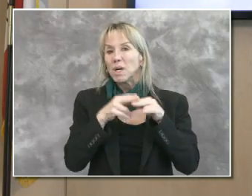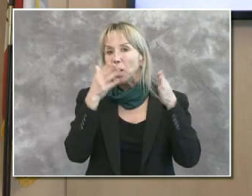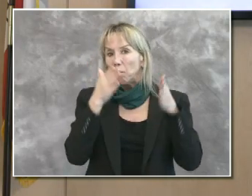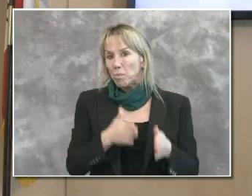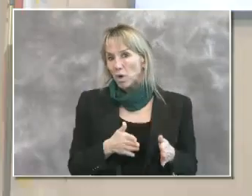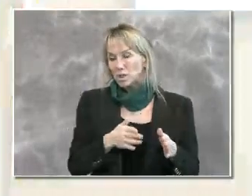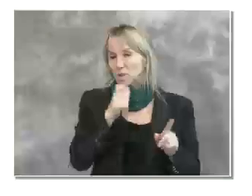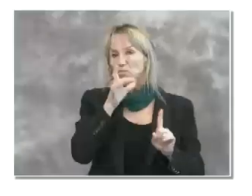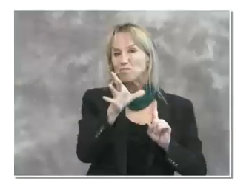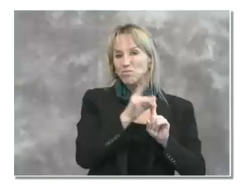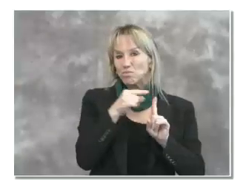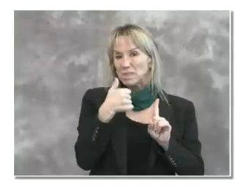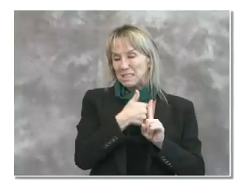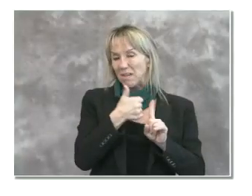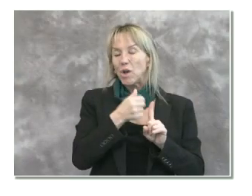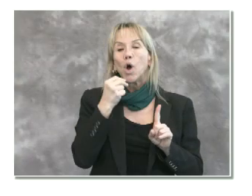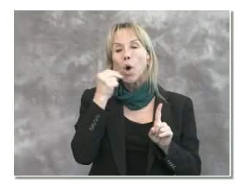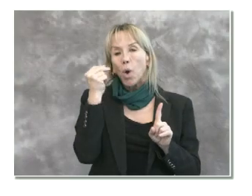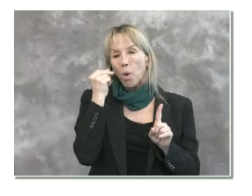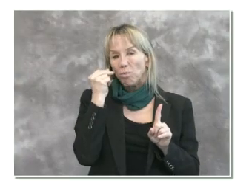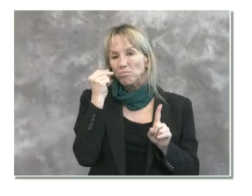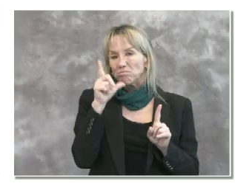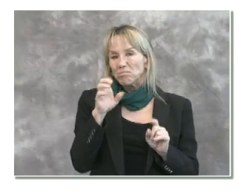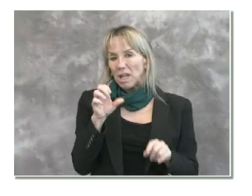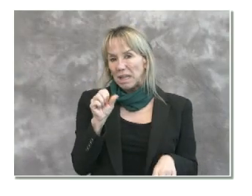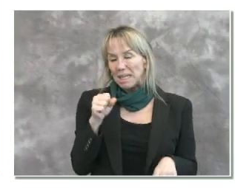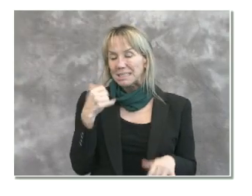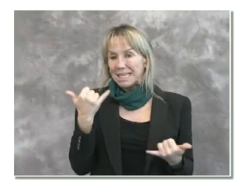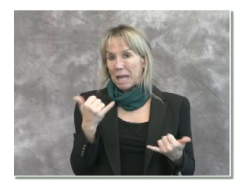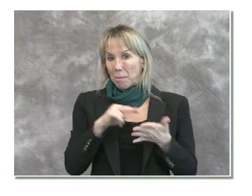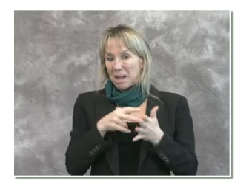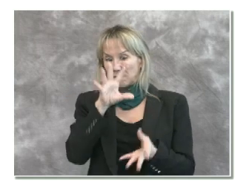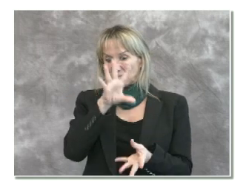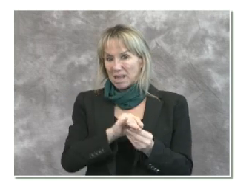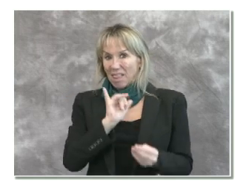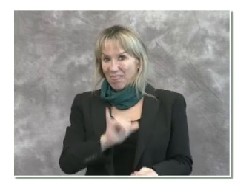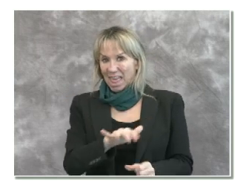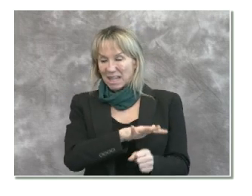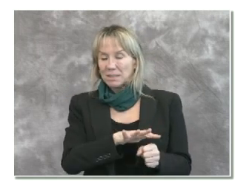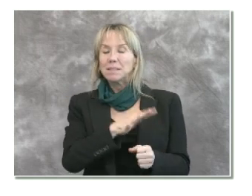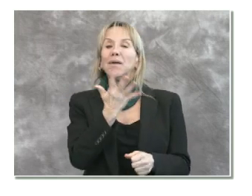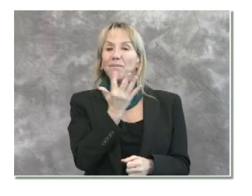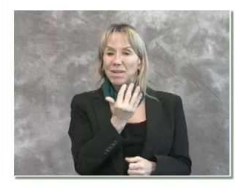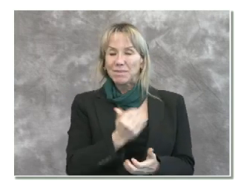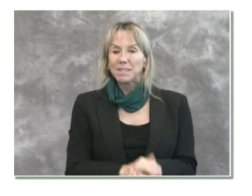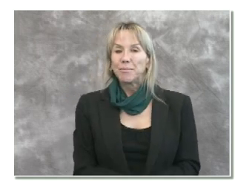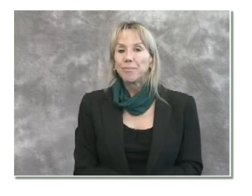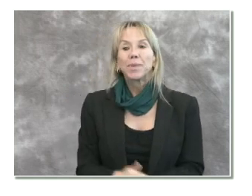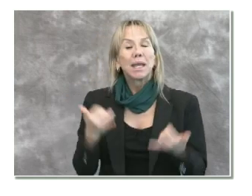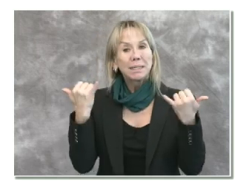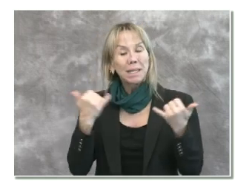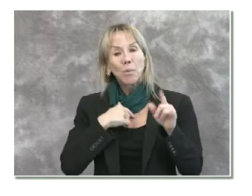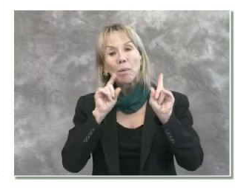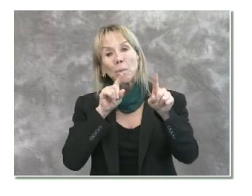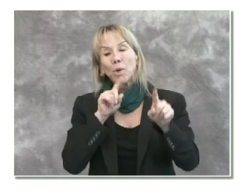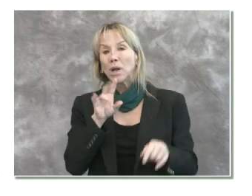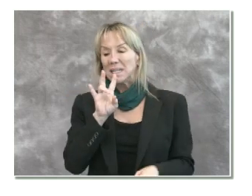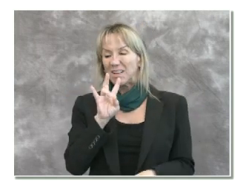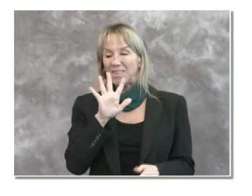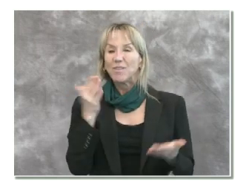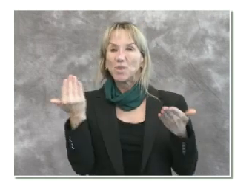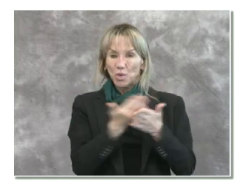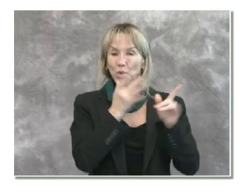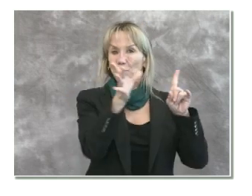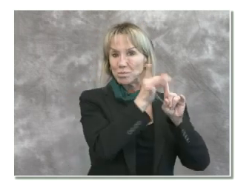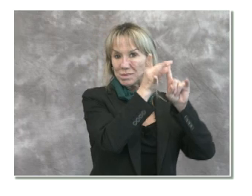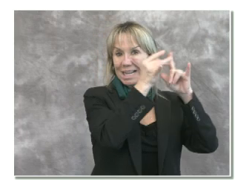total of 15. So with that, we'll jump into our charts for the day. You see today we're reporting 75 new positive cases,